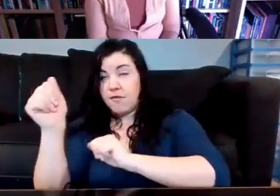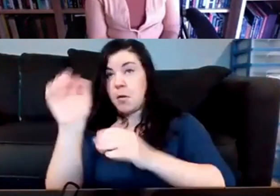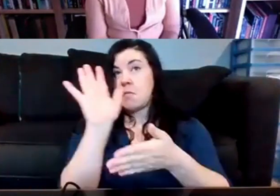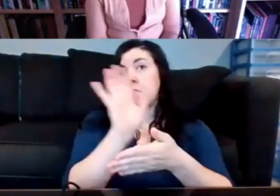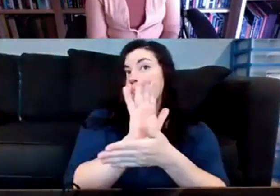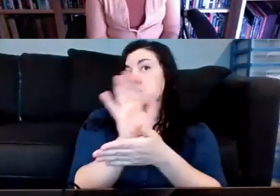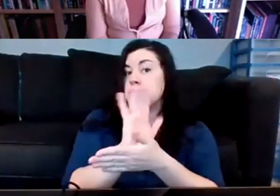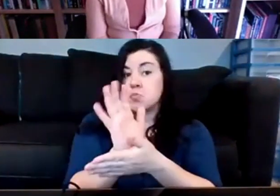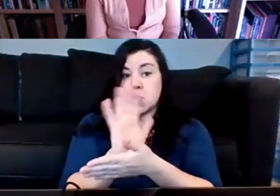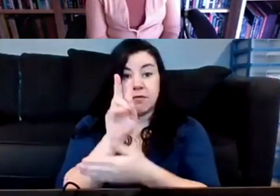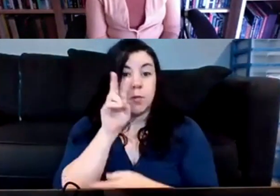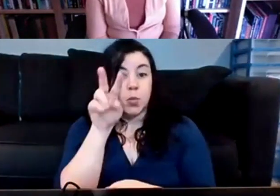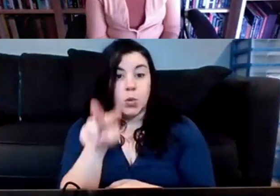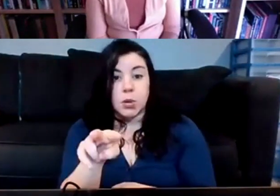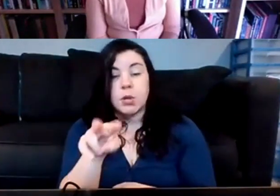the